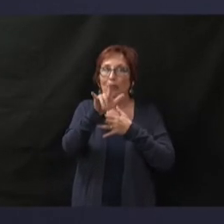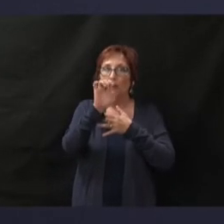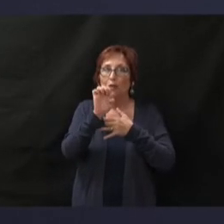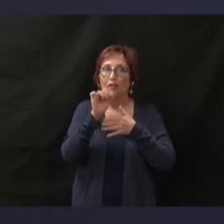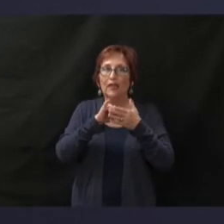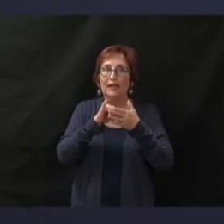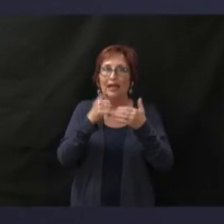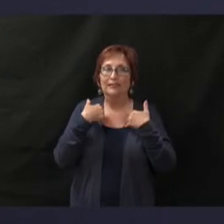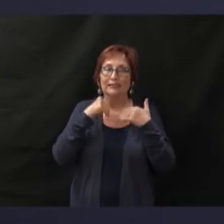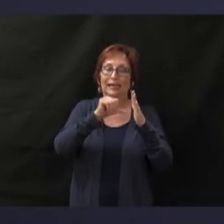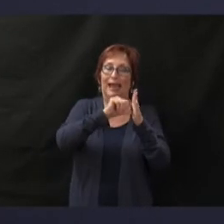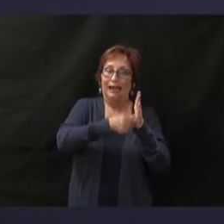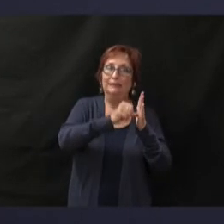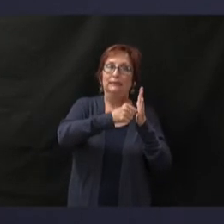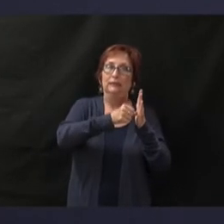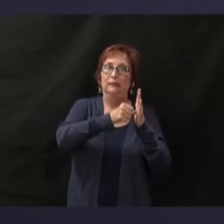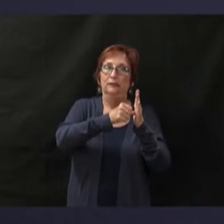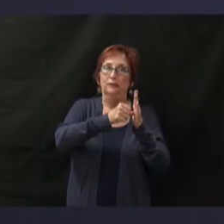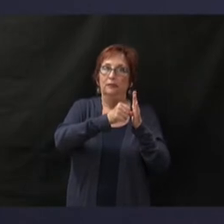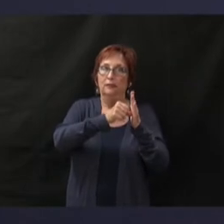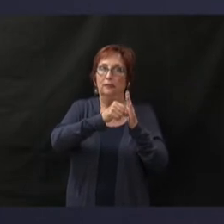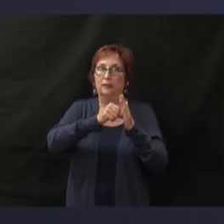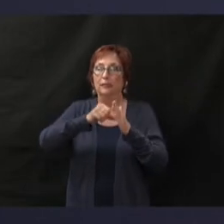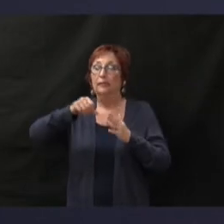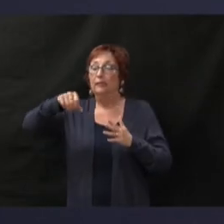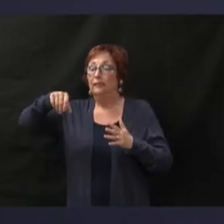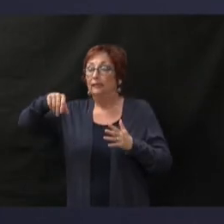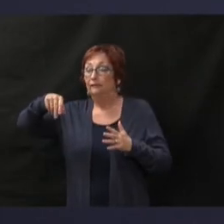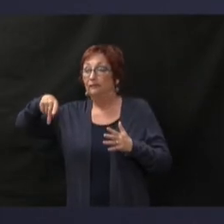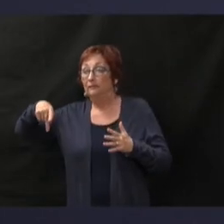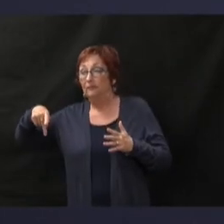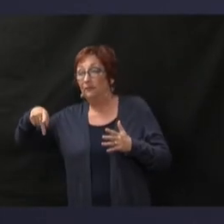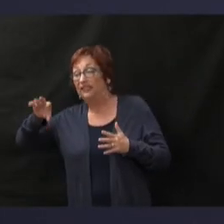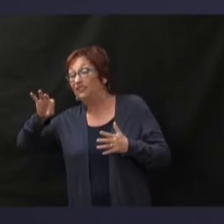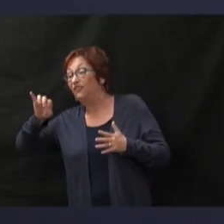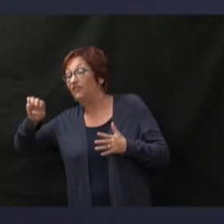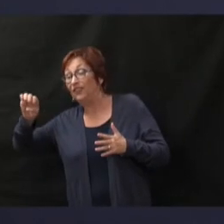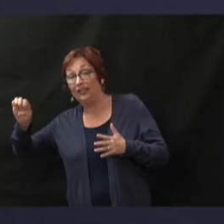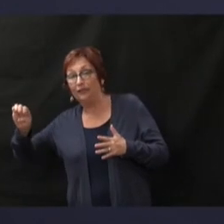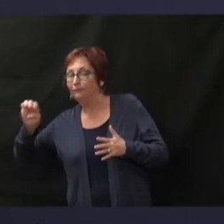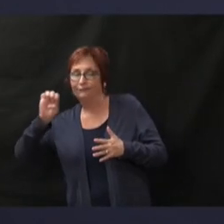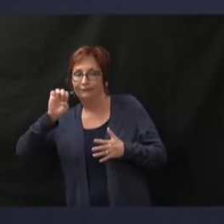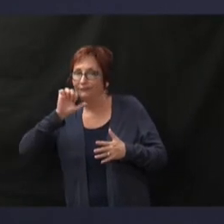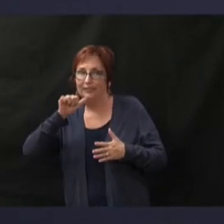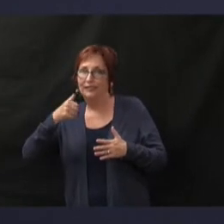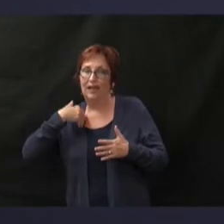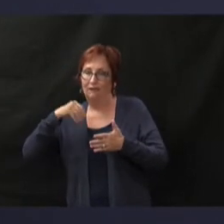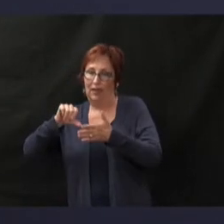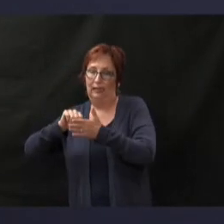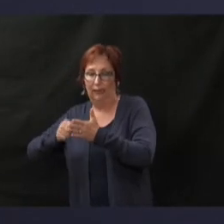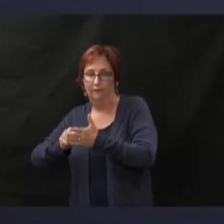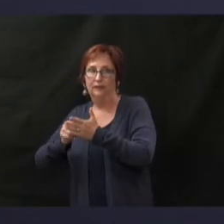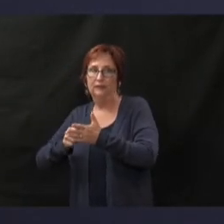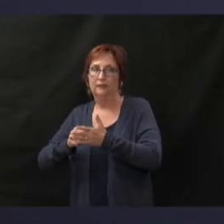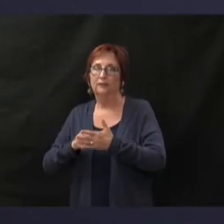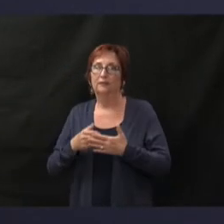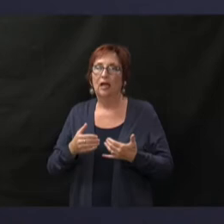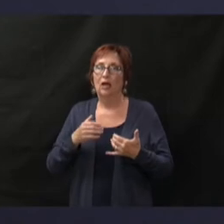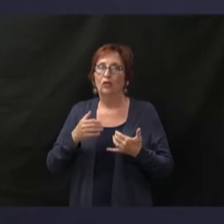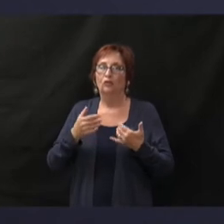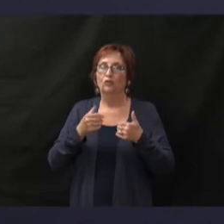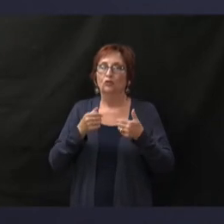drop, fee, is your unaccented syllable. Okay, so let's try away and see where your chin